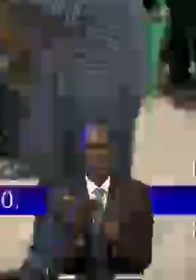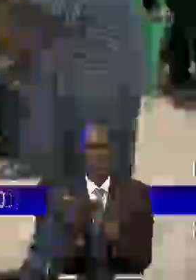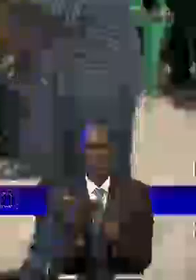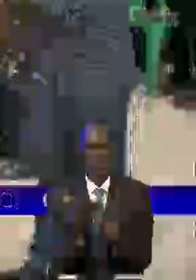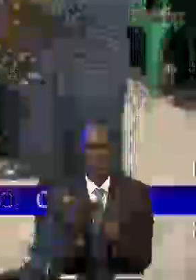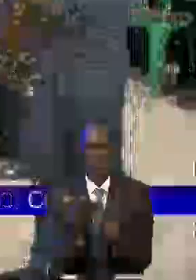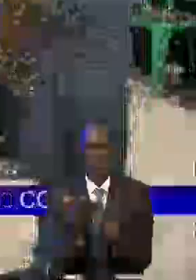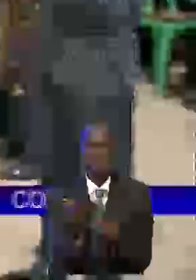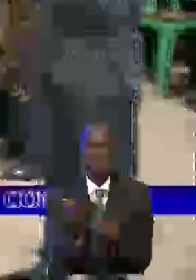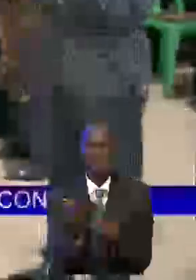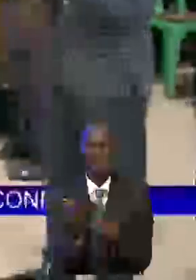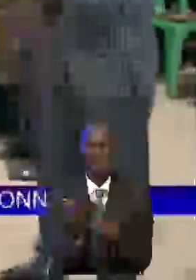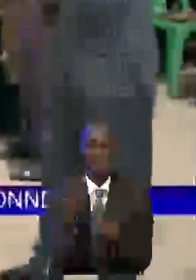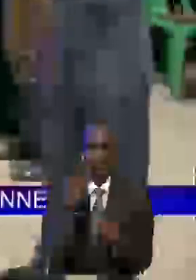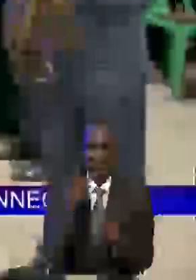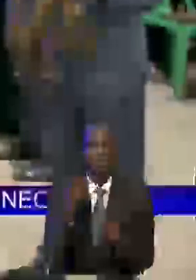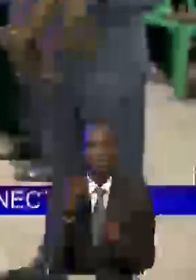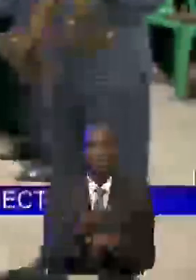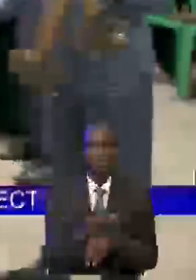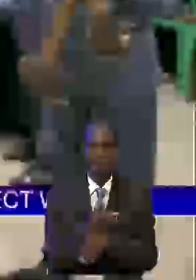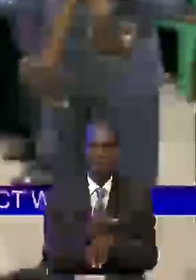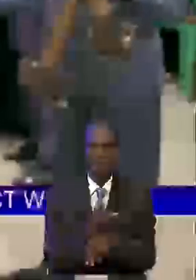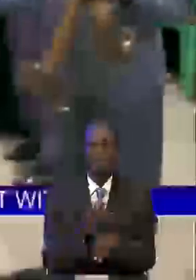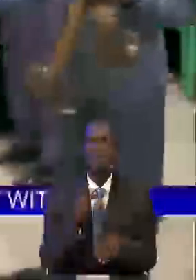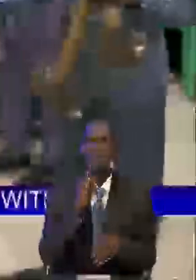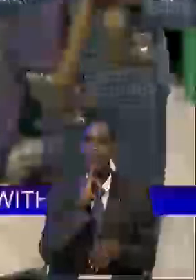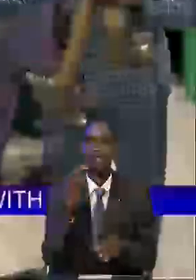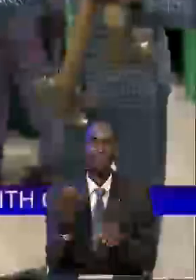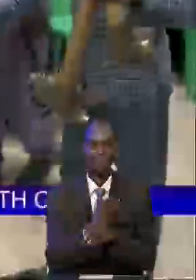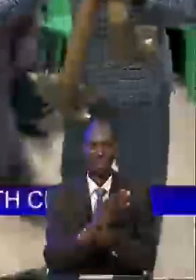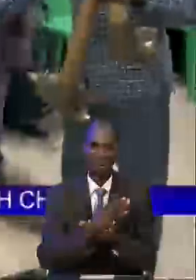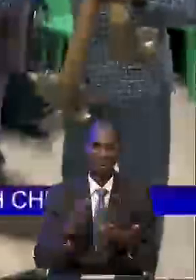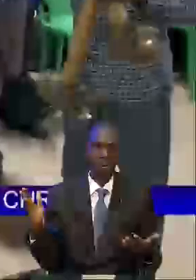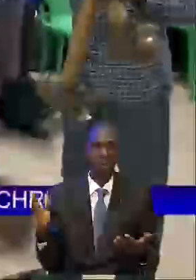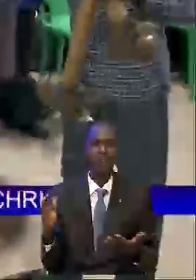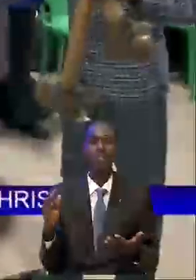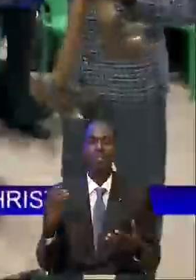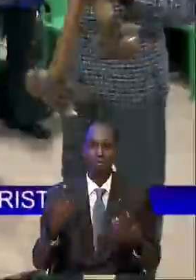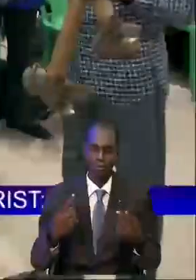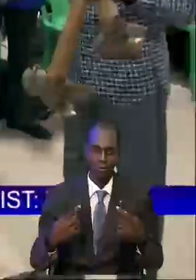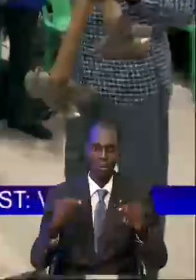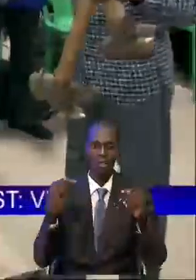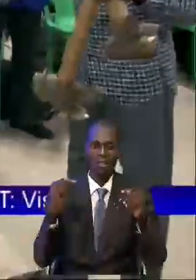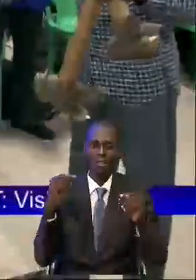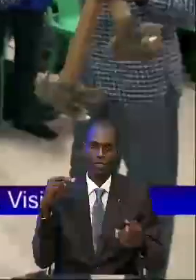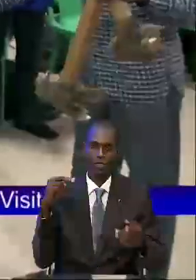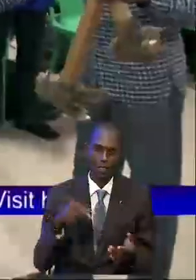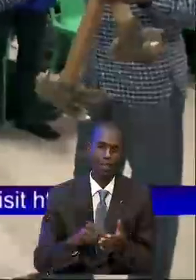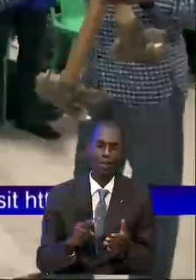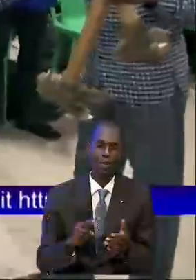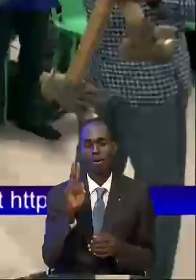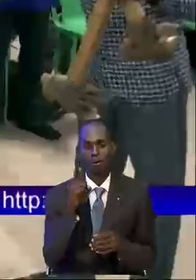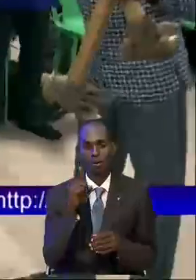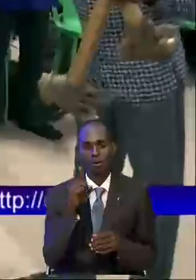Look at the cross. Do you see over there too? Horses. See the crutches up. I say get